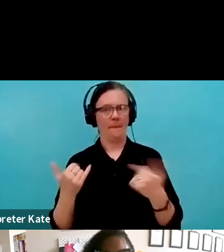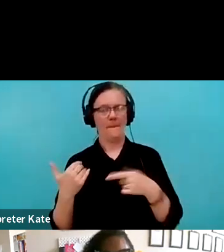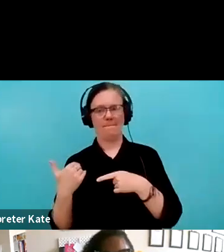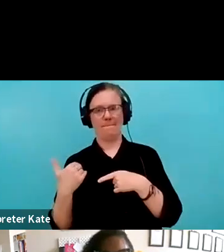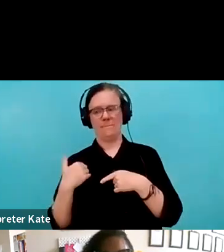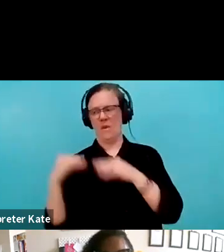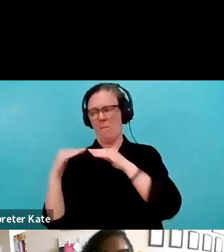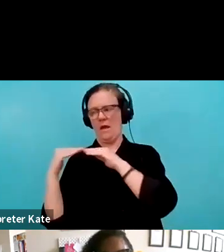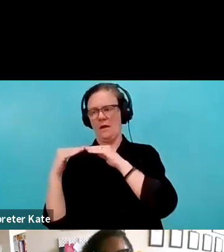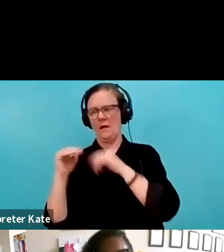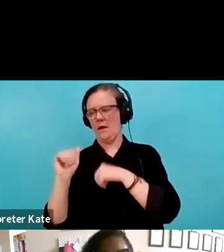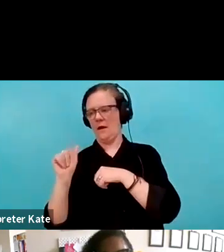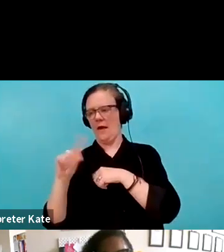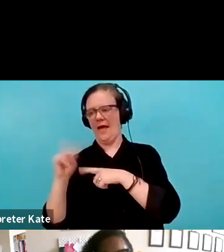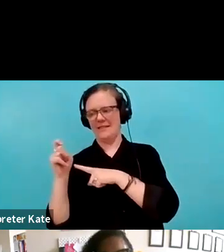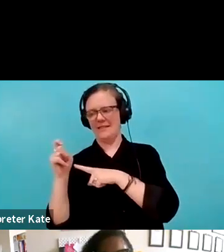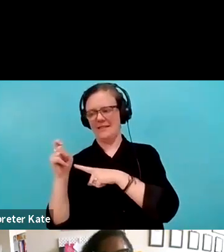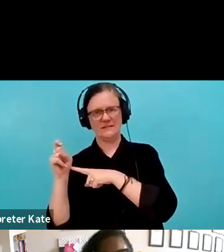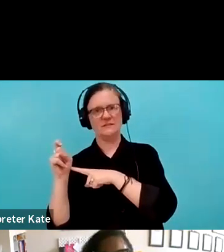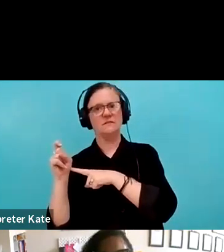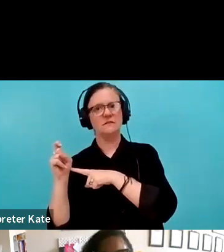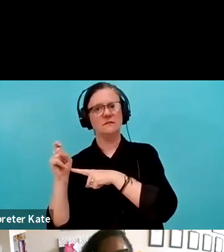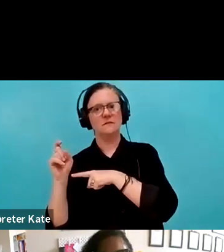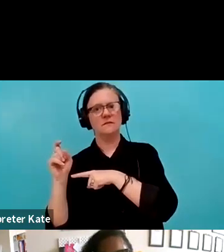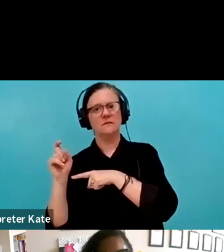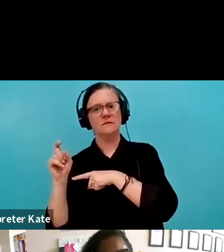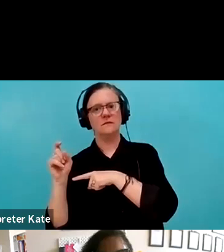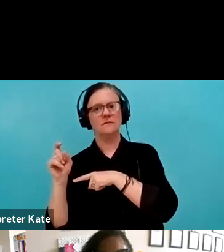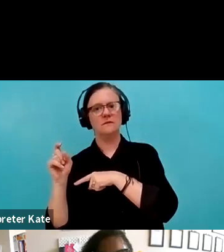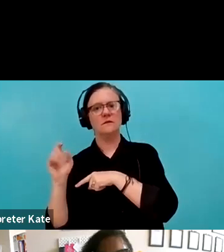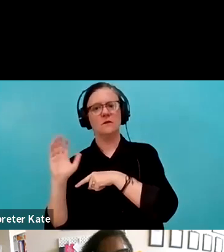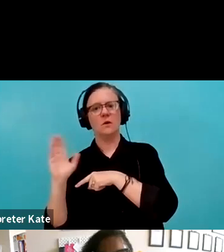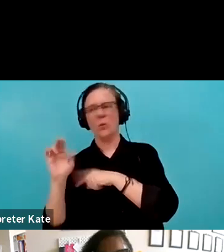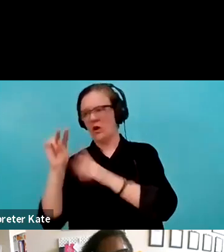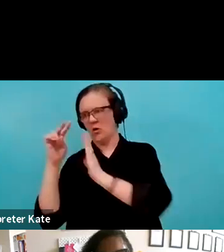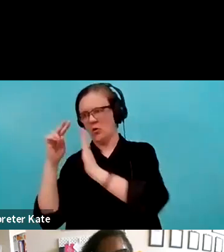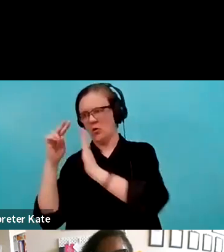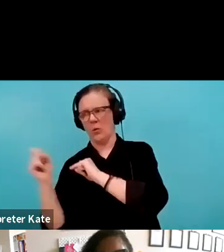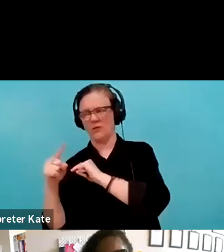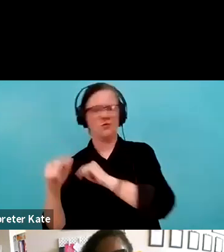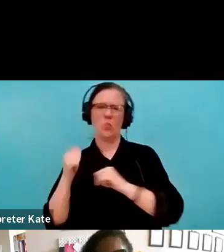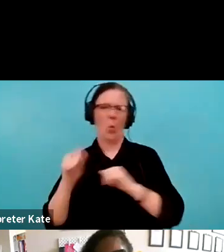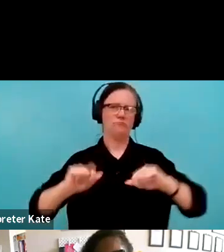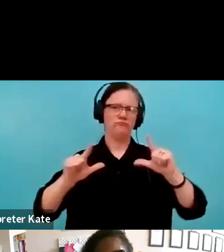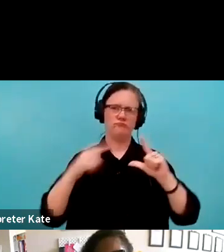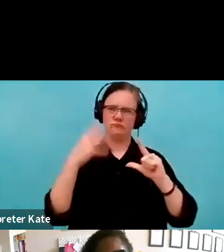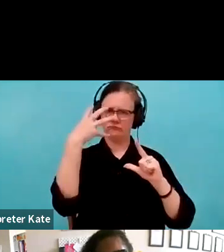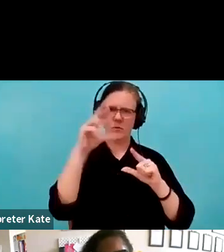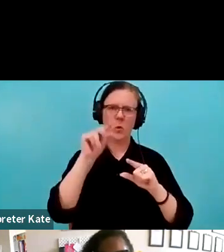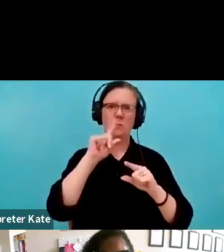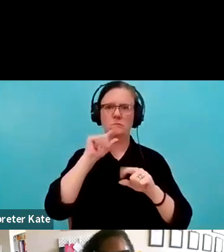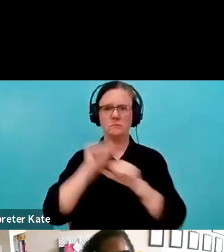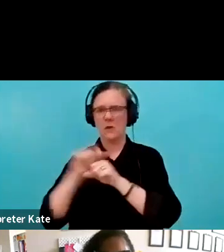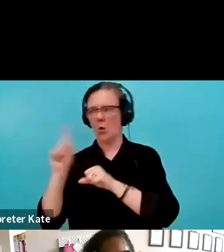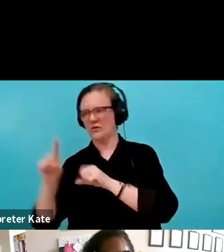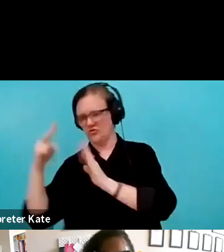my colleague Alex Perez Garcia is going to make her voice known. She's not going to come on camera, but she will read the questions one